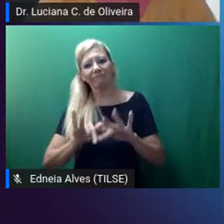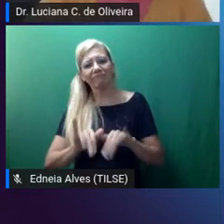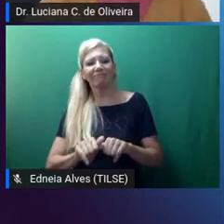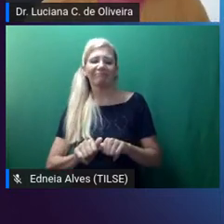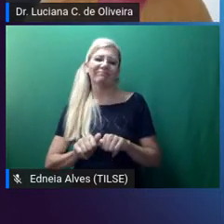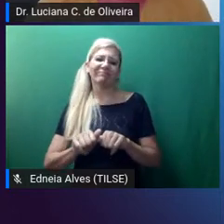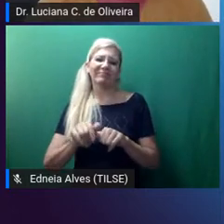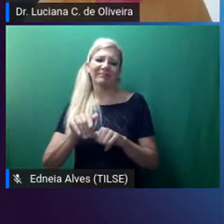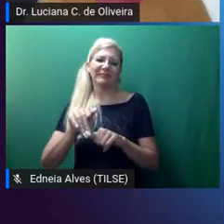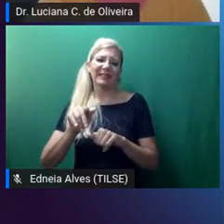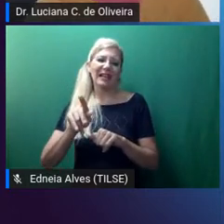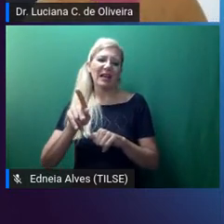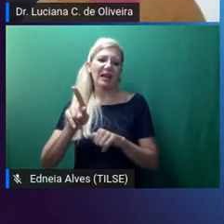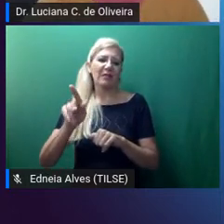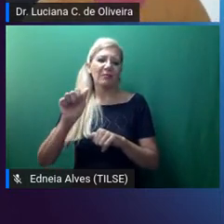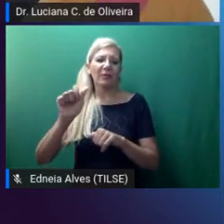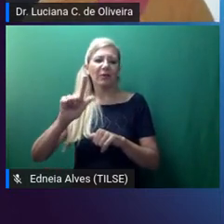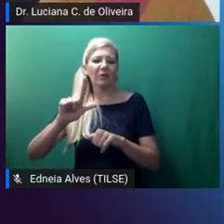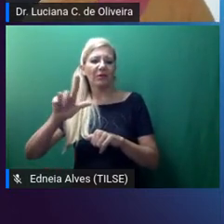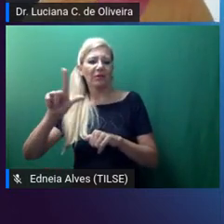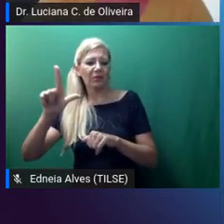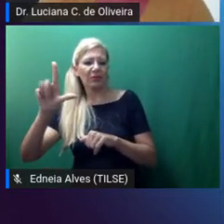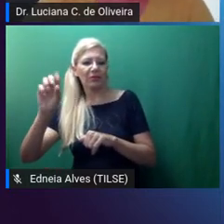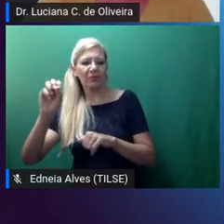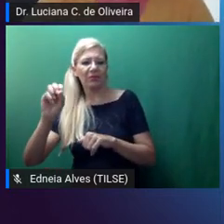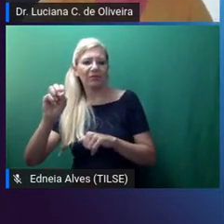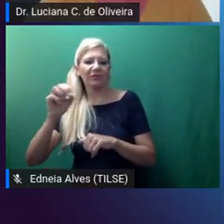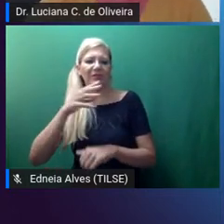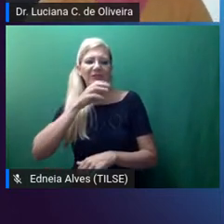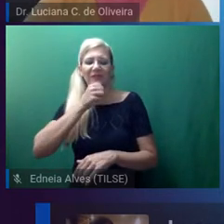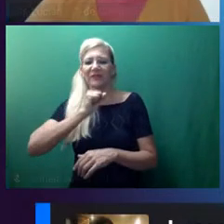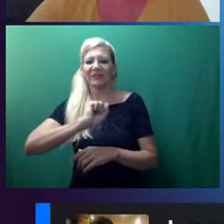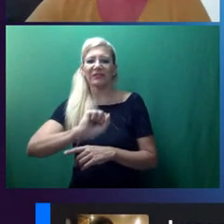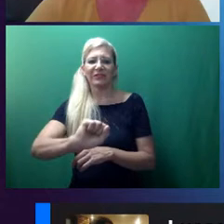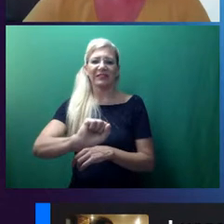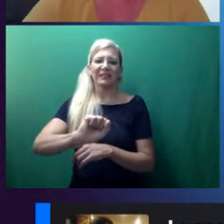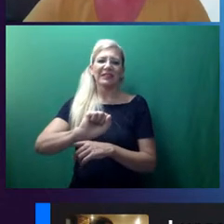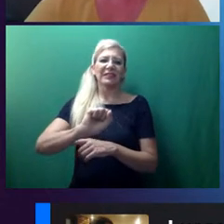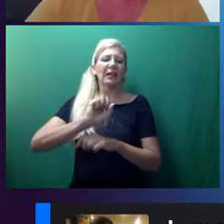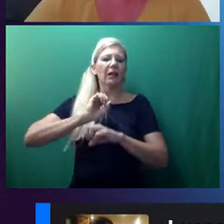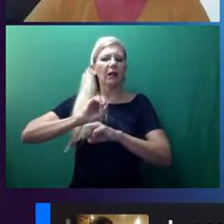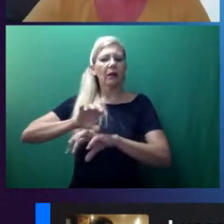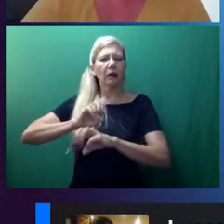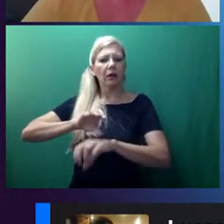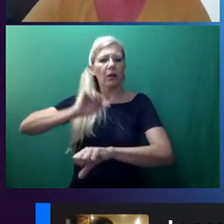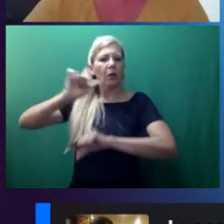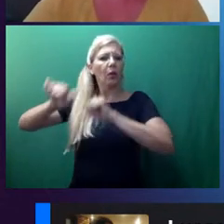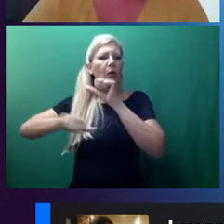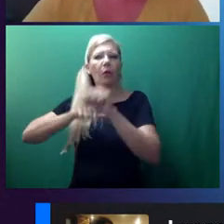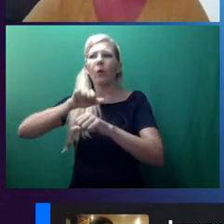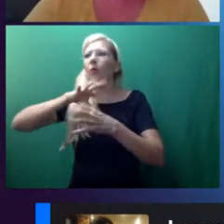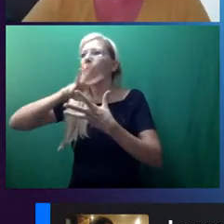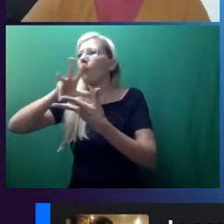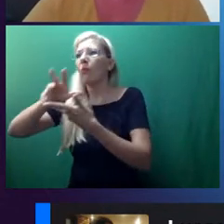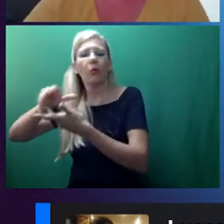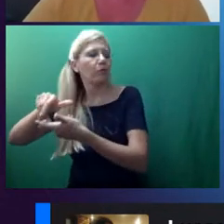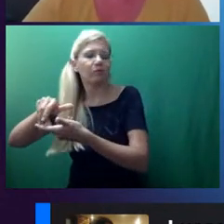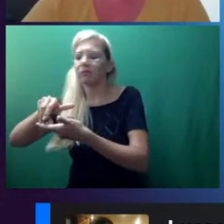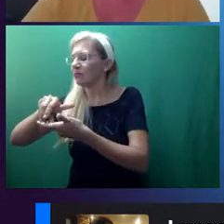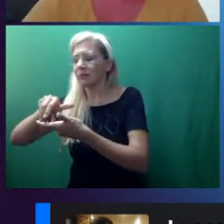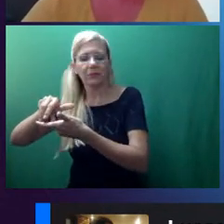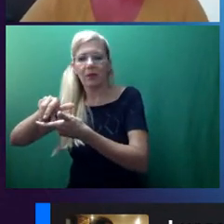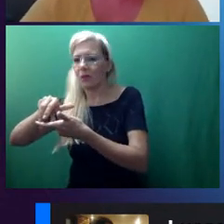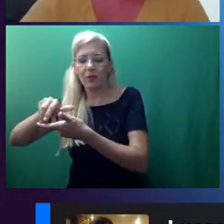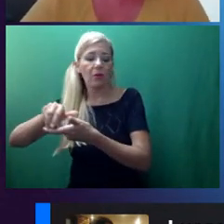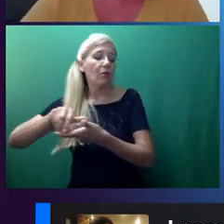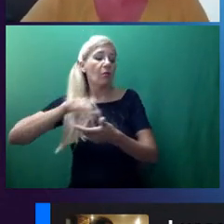Freire, of course. Educação não transforma o mundo. Educação muda as pessoas. E pessoas